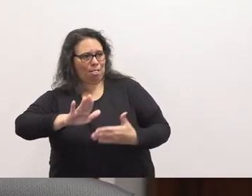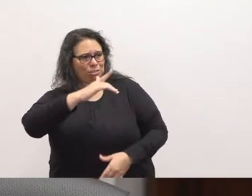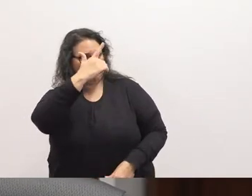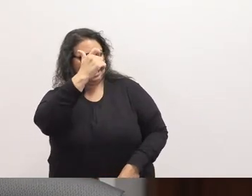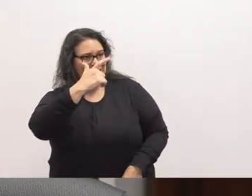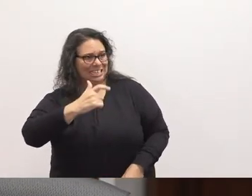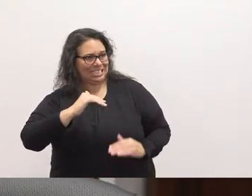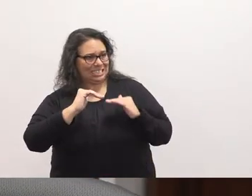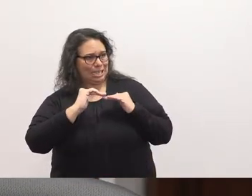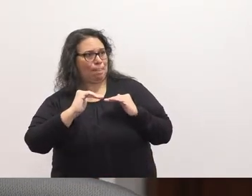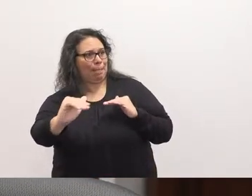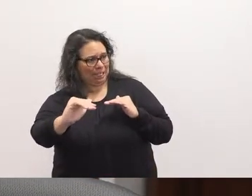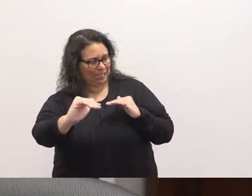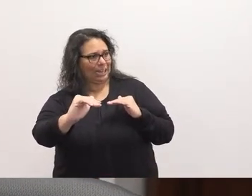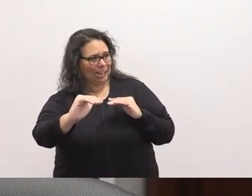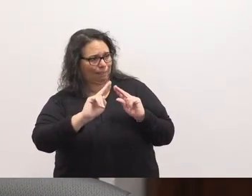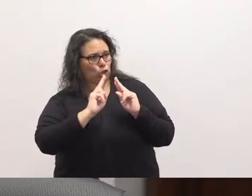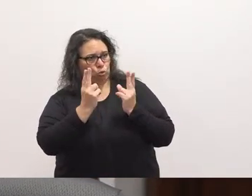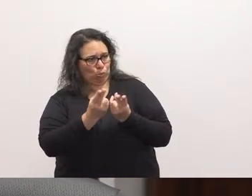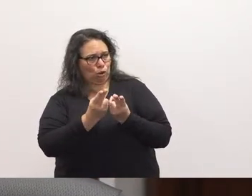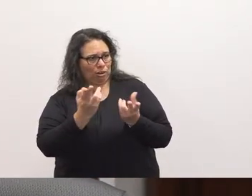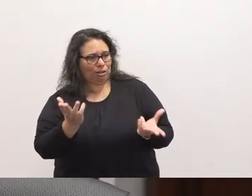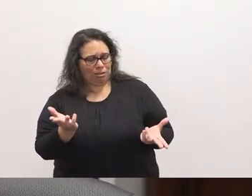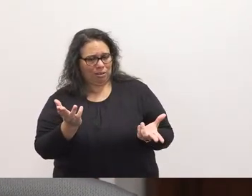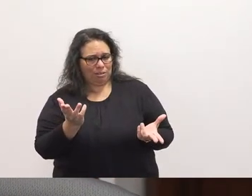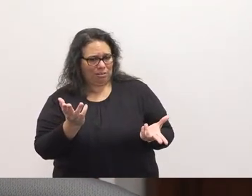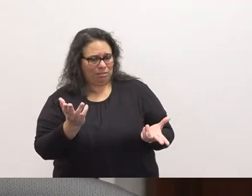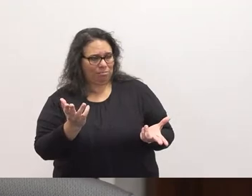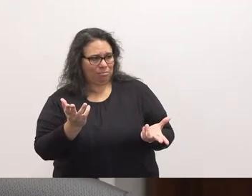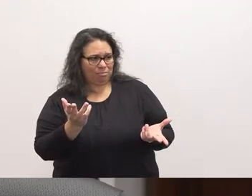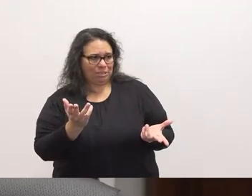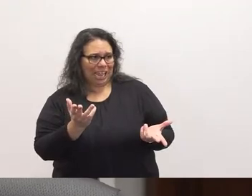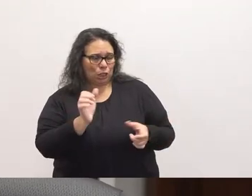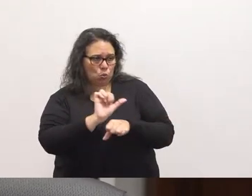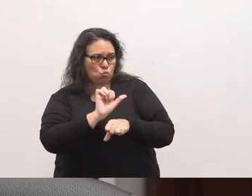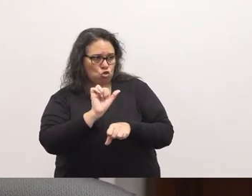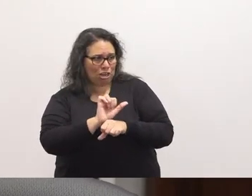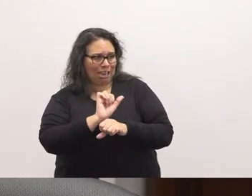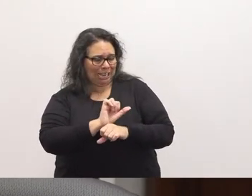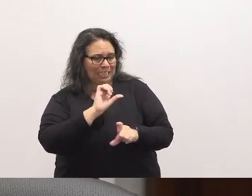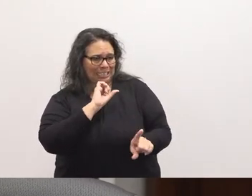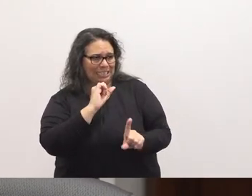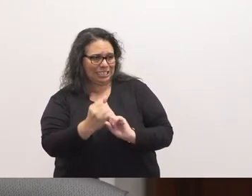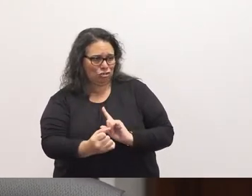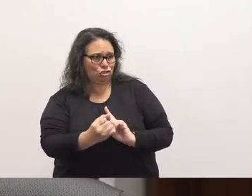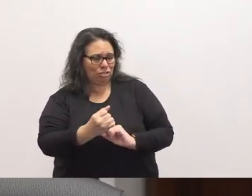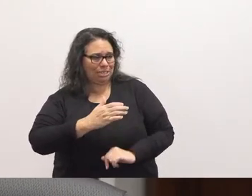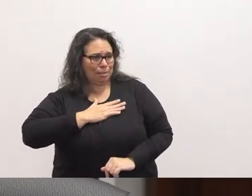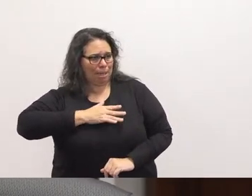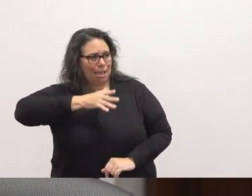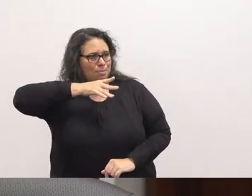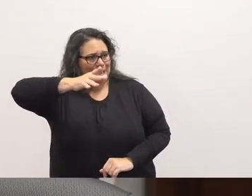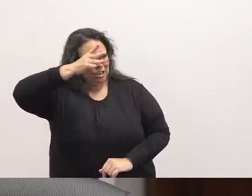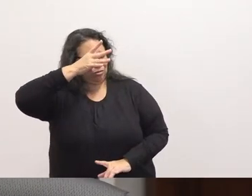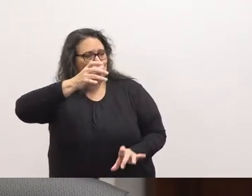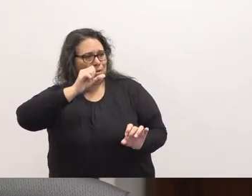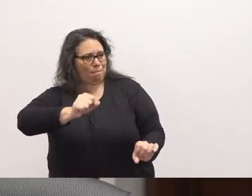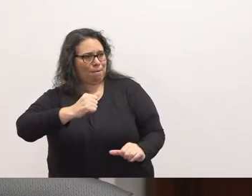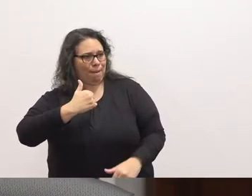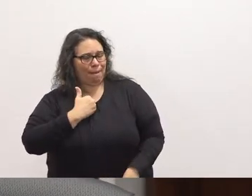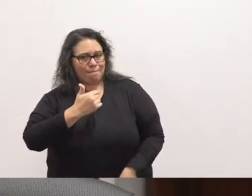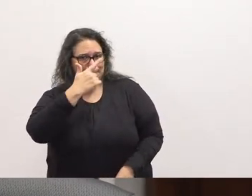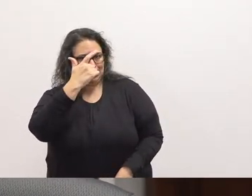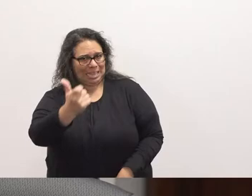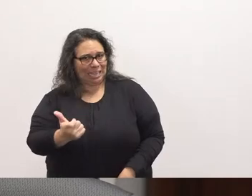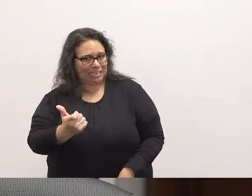of the stability and the decent working conditions that my parents were able to have because